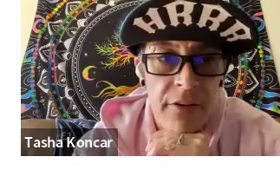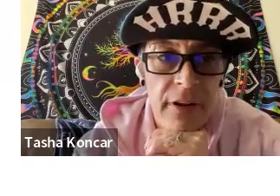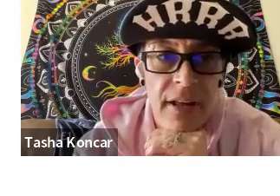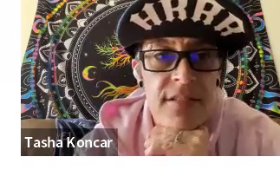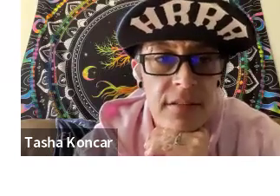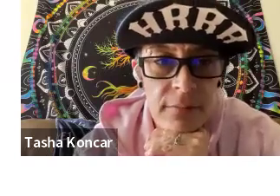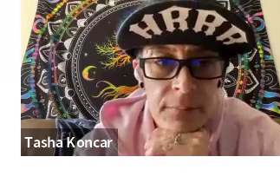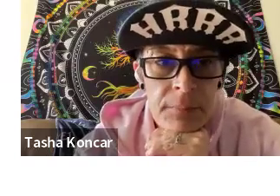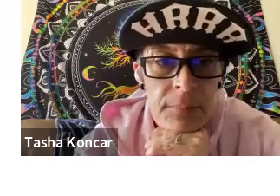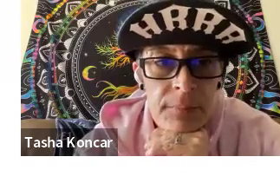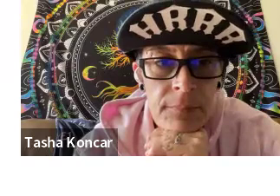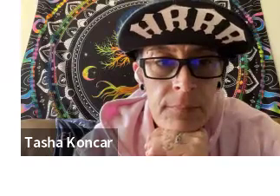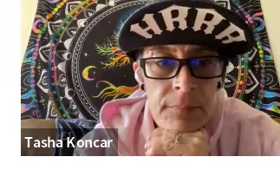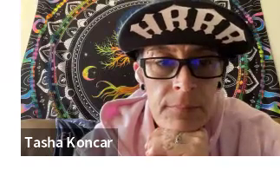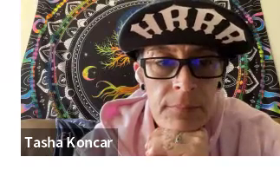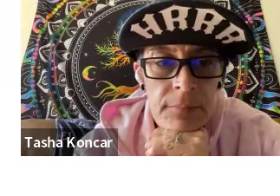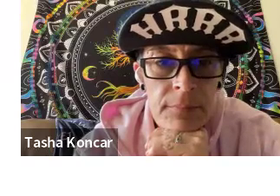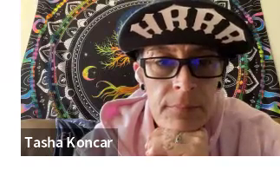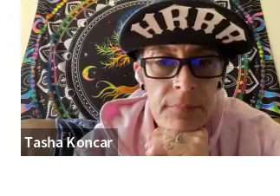of standardized?